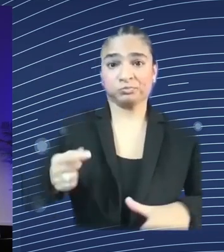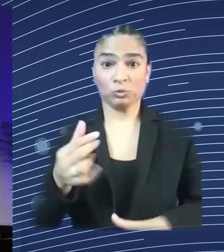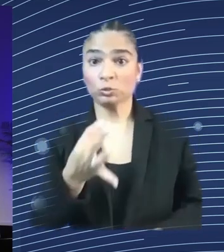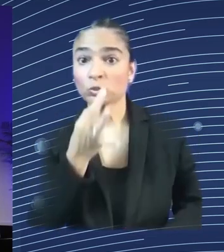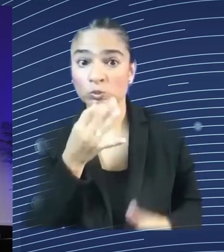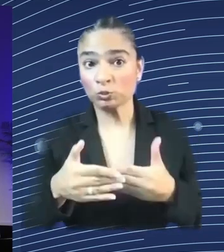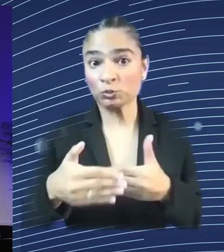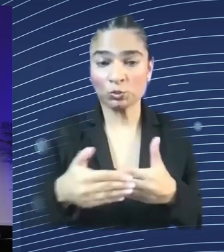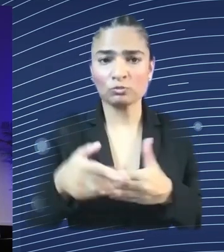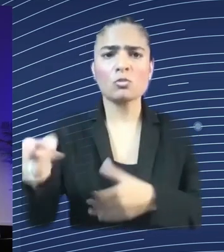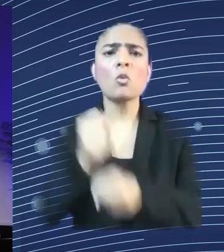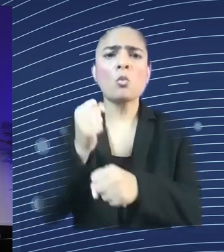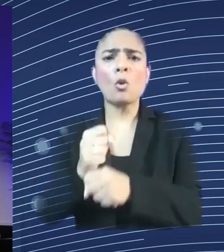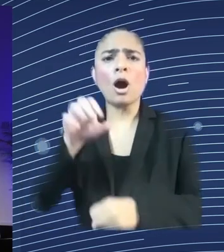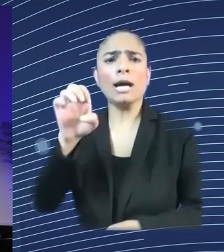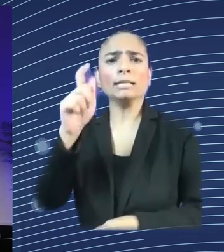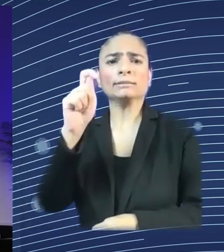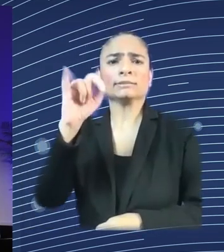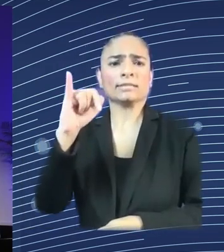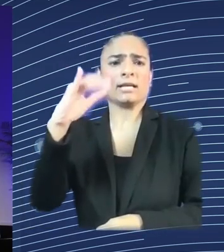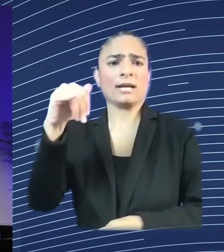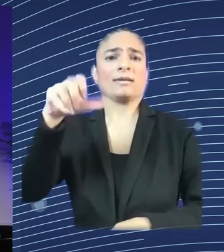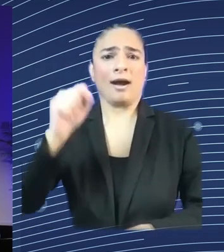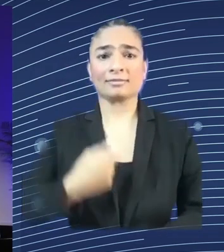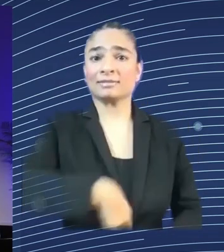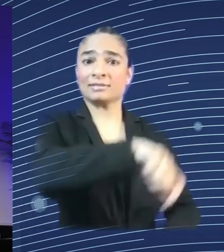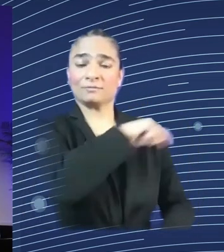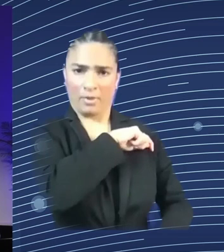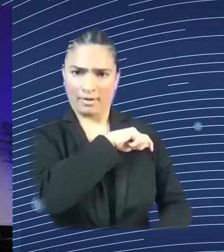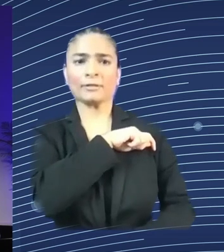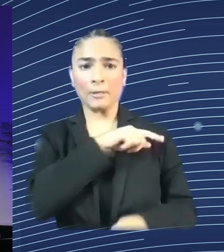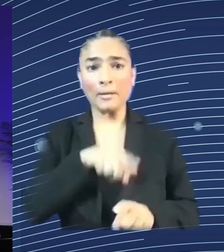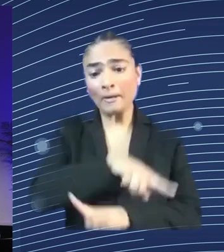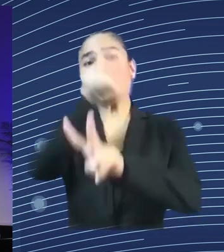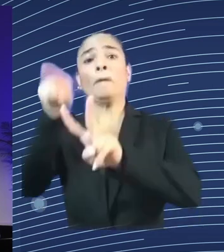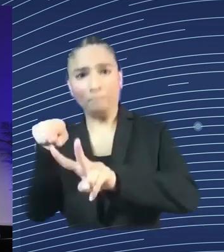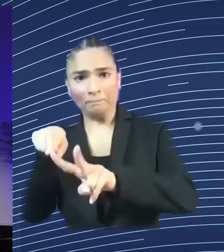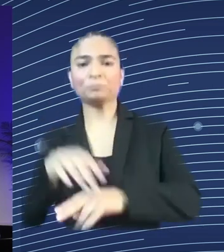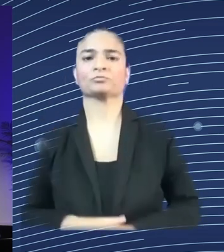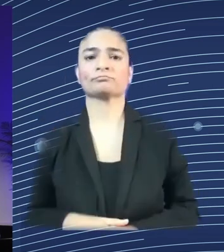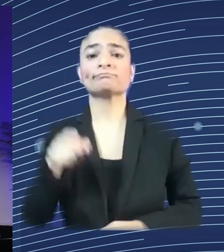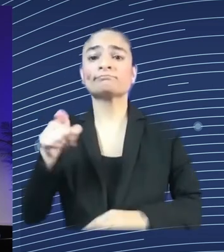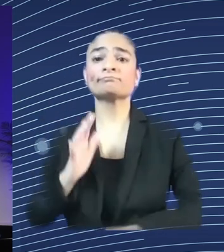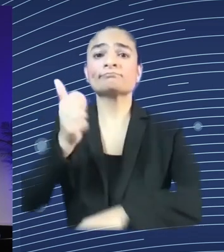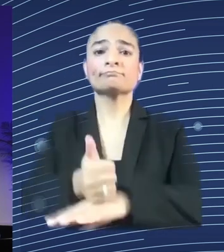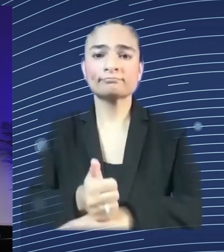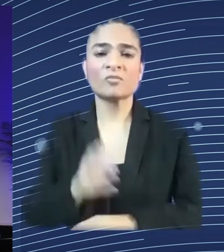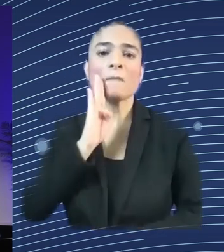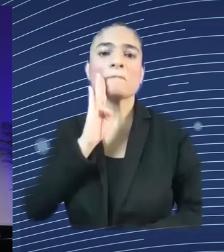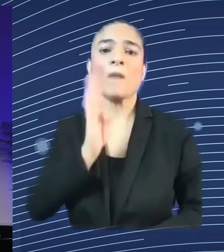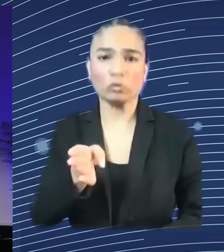So that's a perfect combination for the topic that we have. Then we have two ladies from Finland sitting right in the